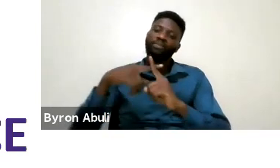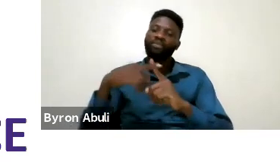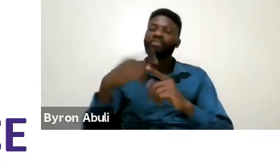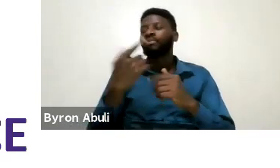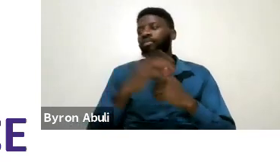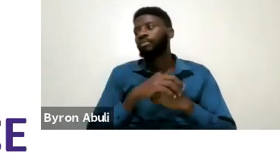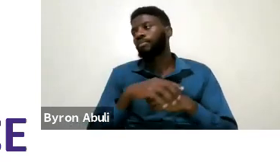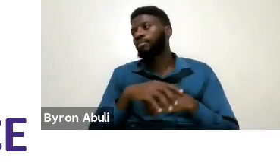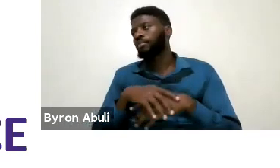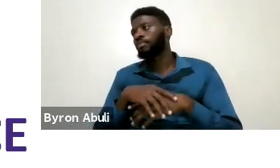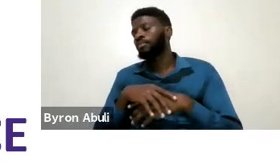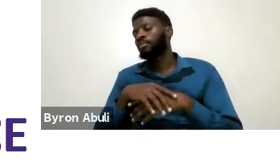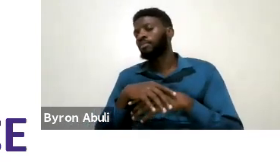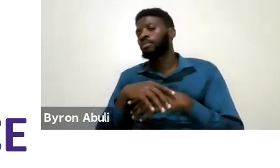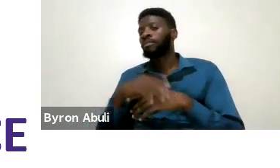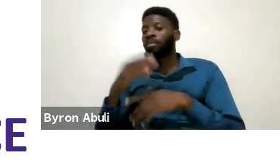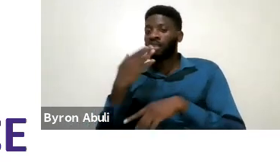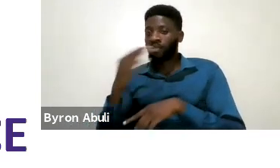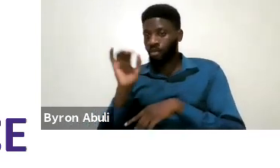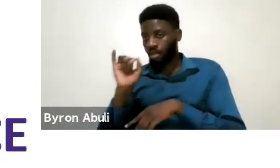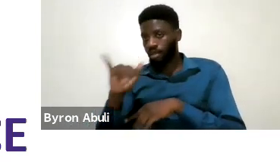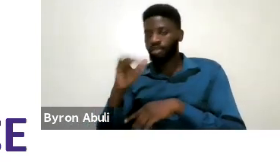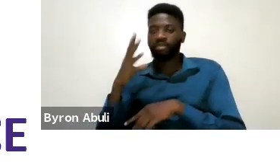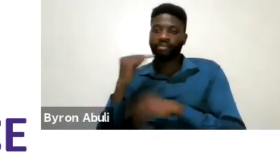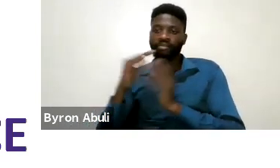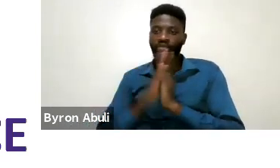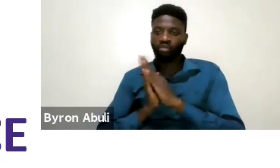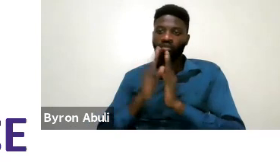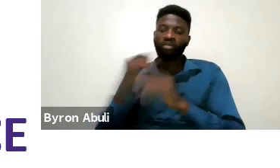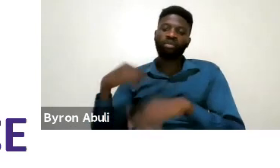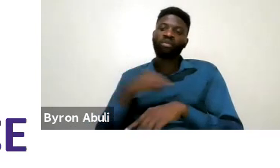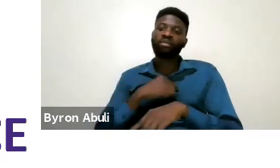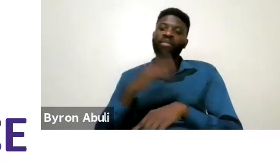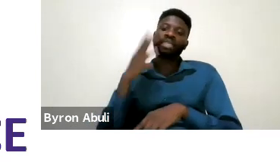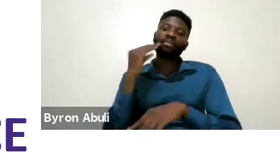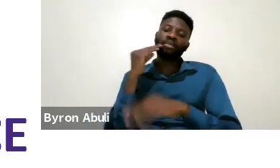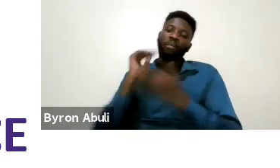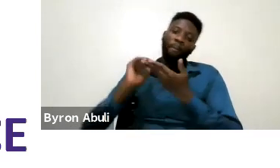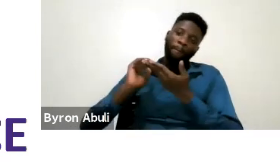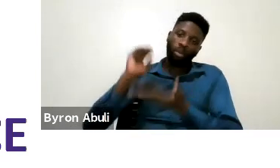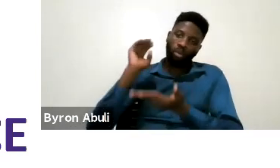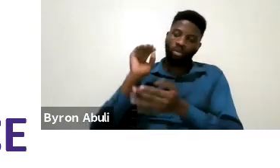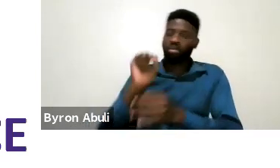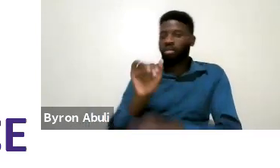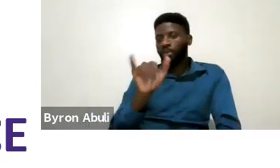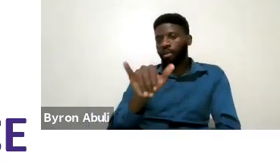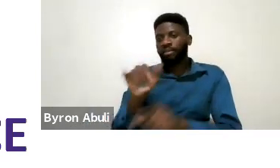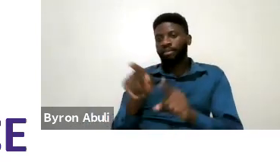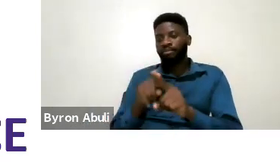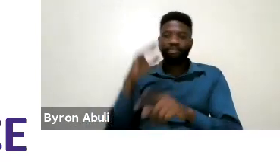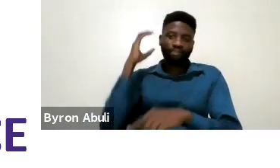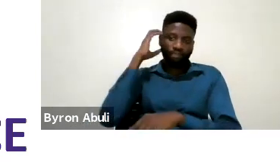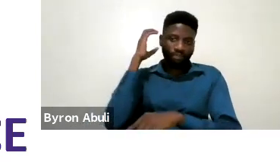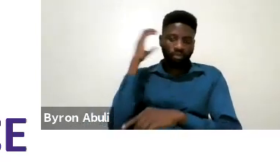Thank you for that experience, and we experience a lot of that in colleges,